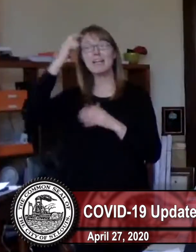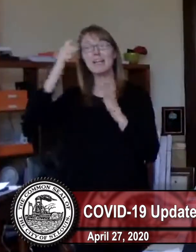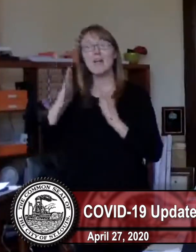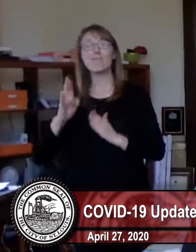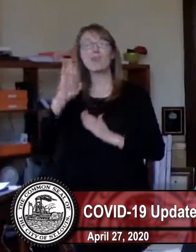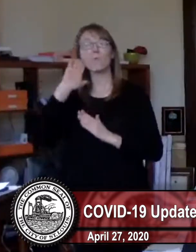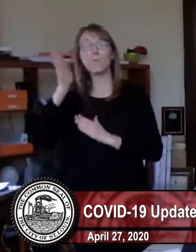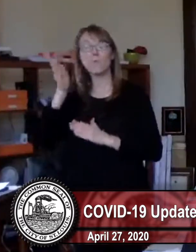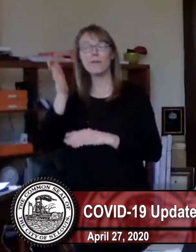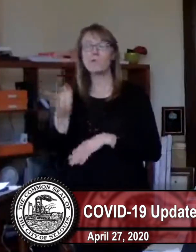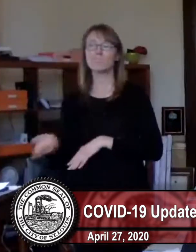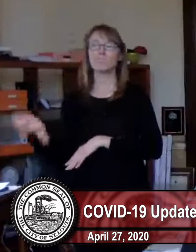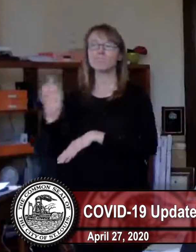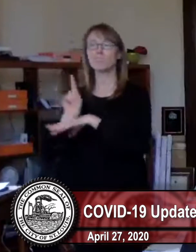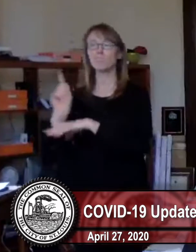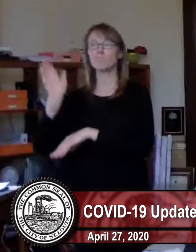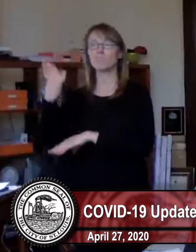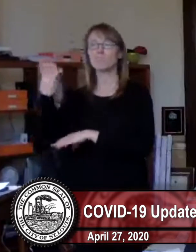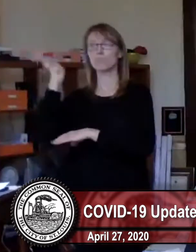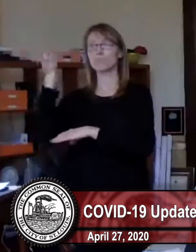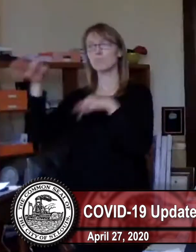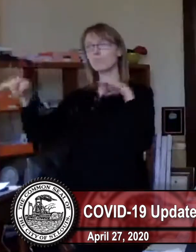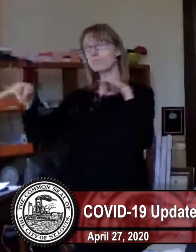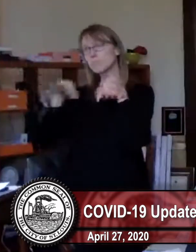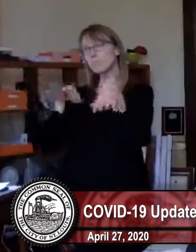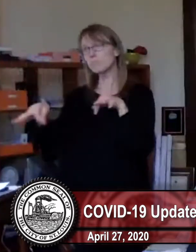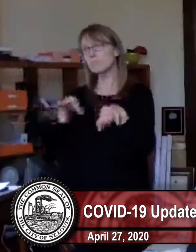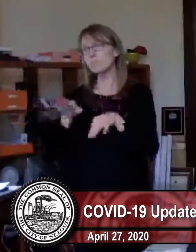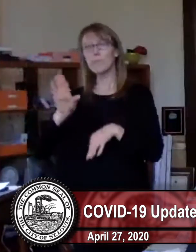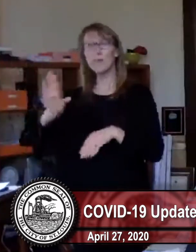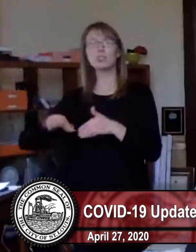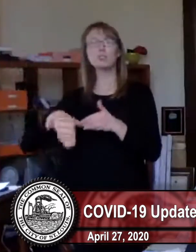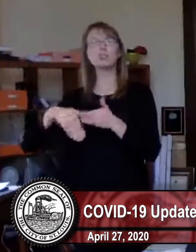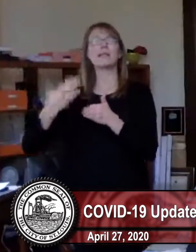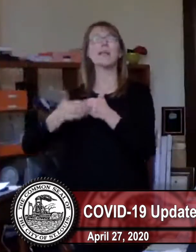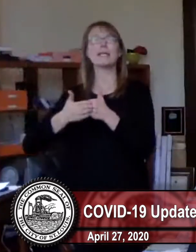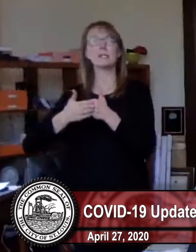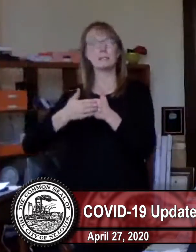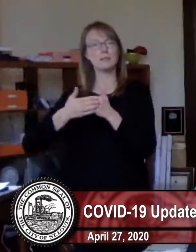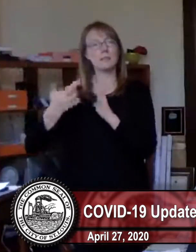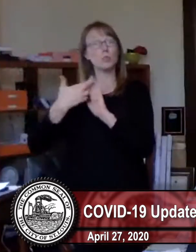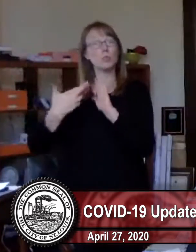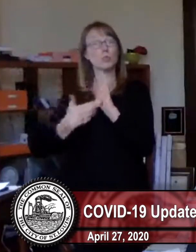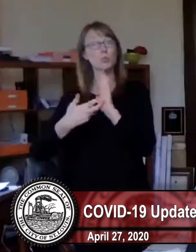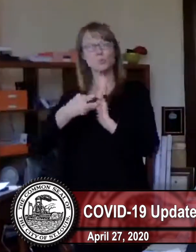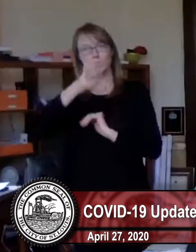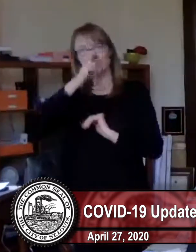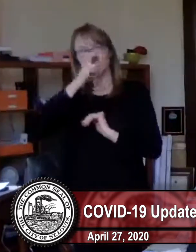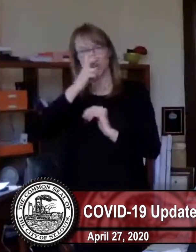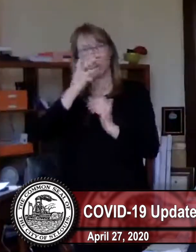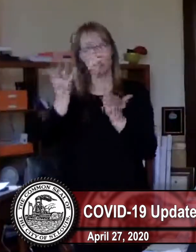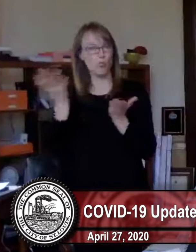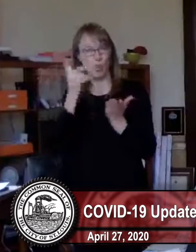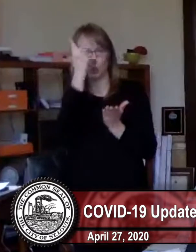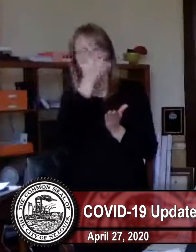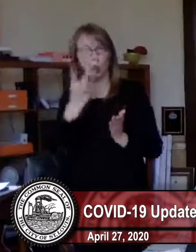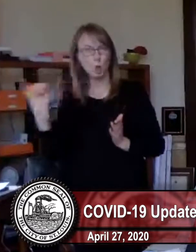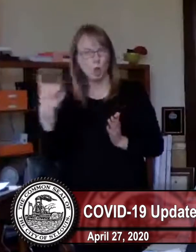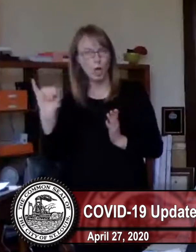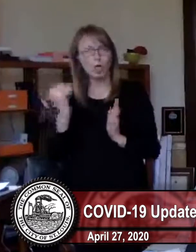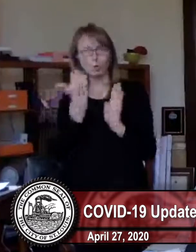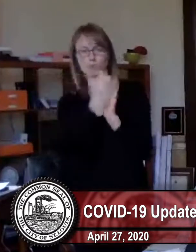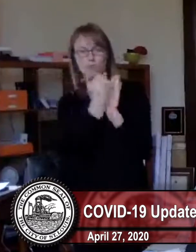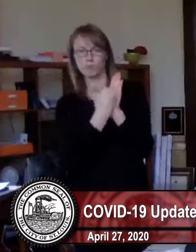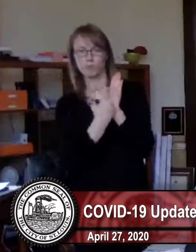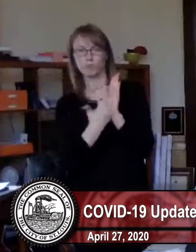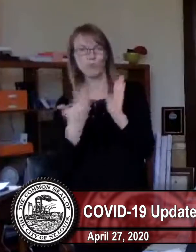to talk about what his new restrictions are and how he might reopen parts of the